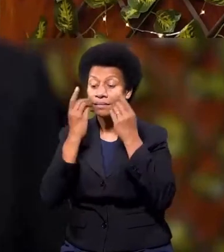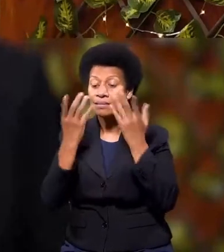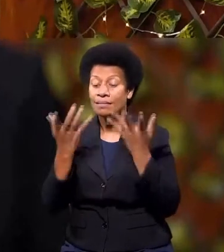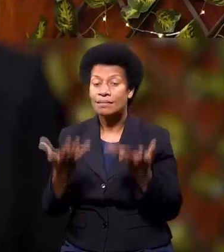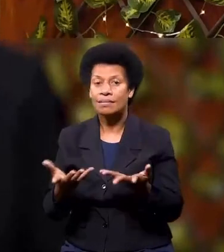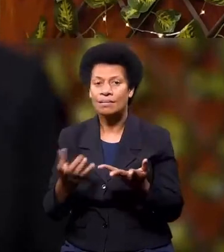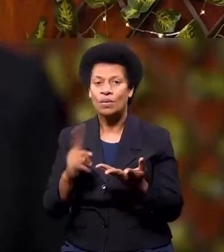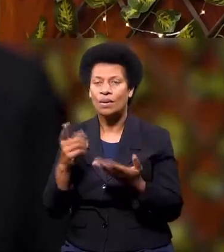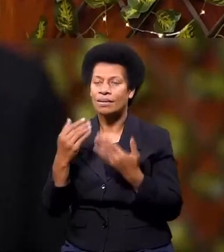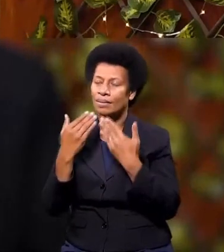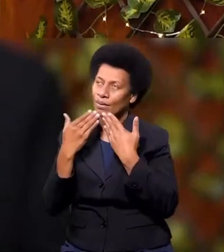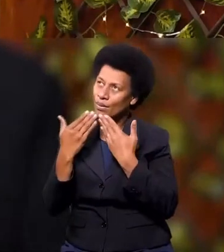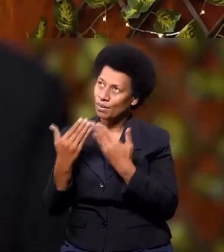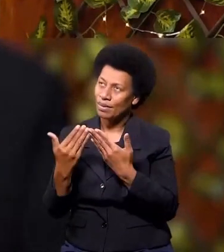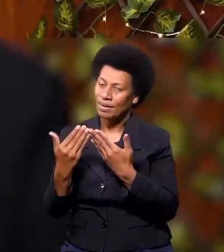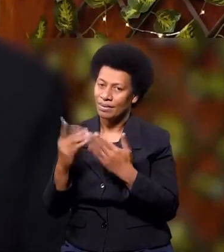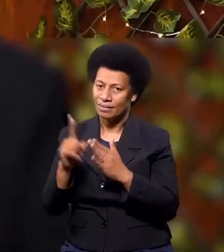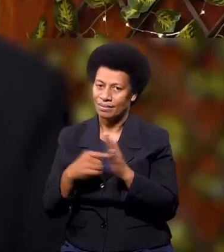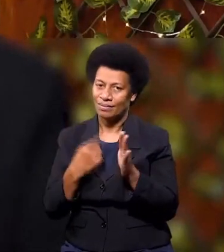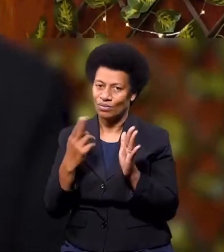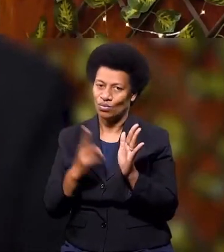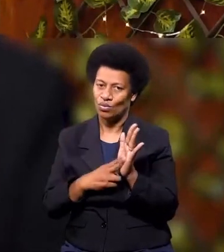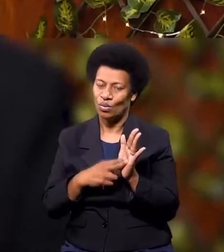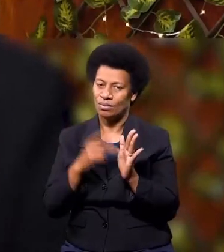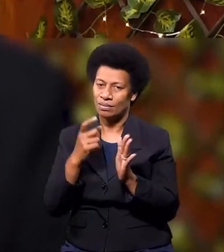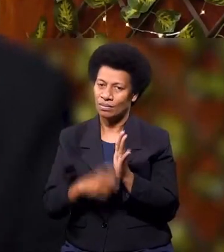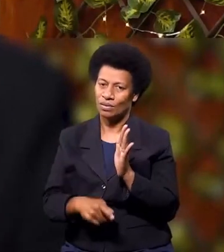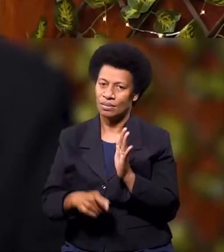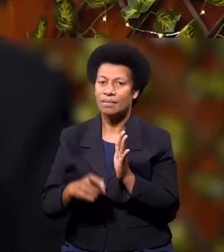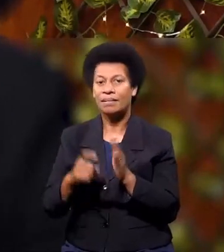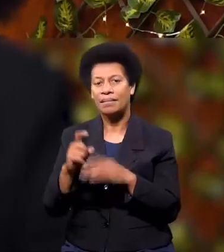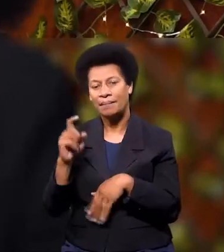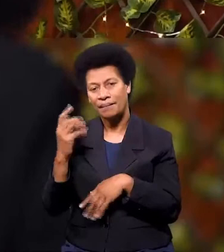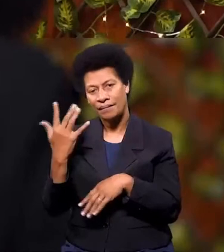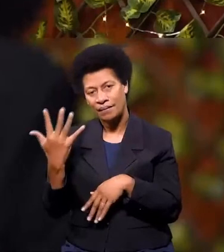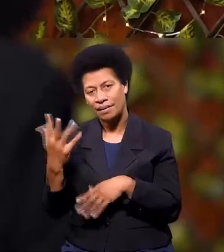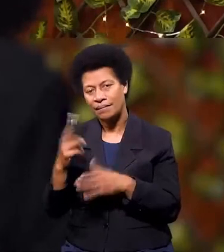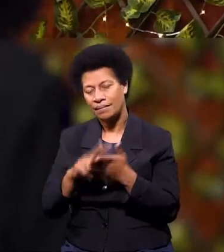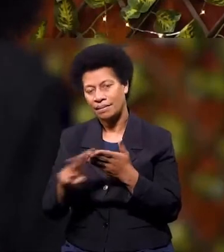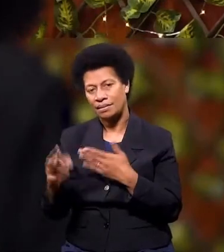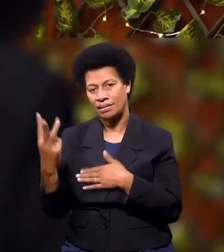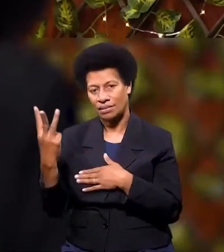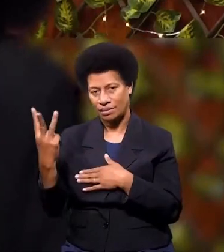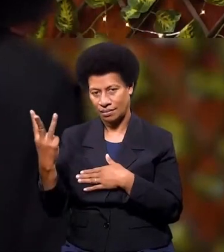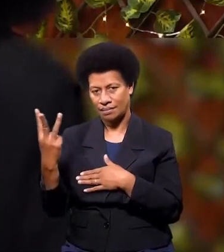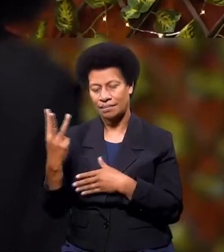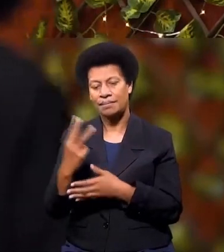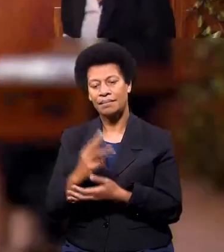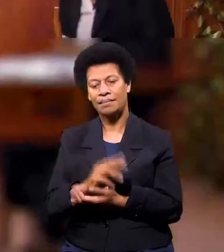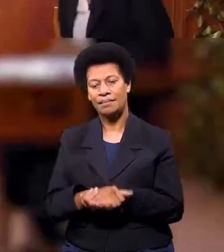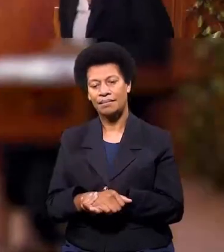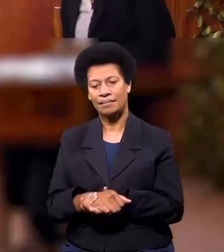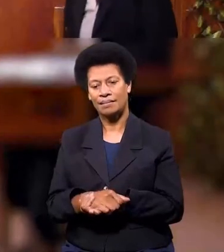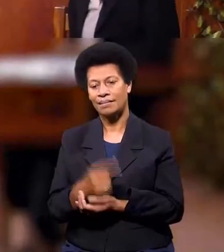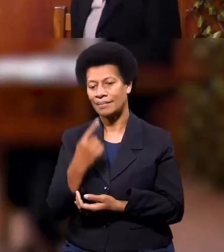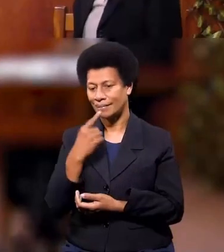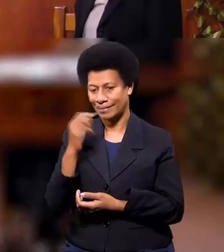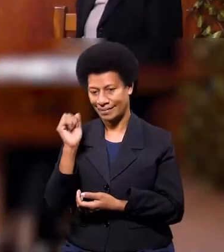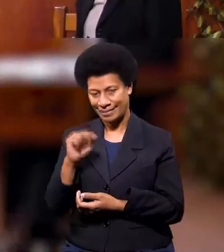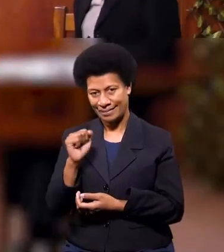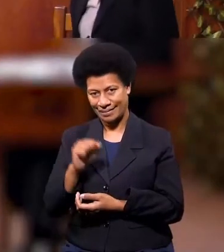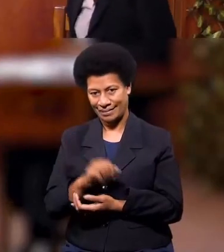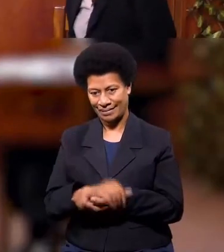God is demonstrated through our obedience in John chapter, 1 John chapter 5, verse 3. Miss Williams, would you like to?